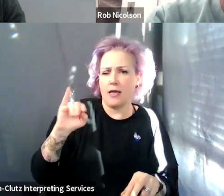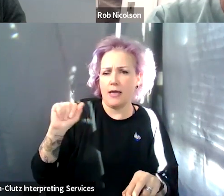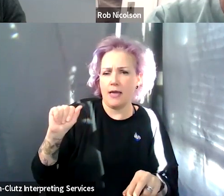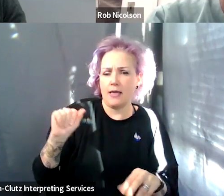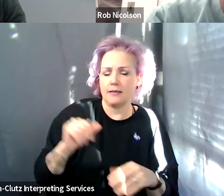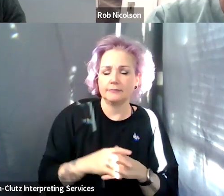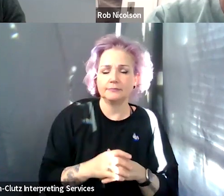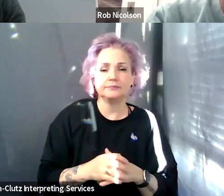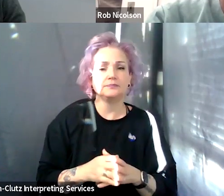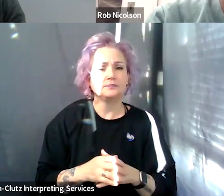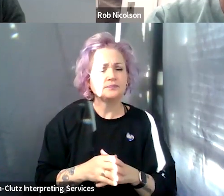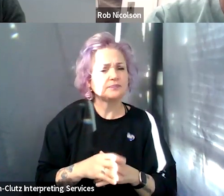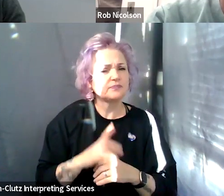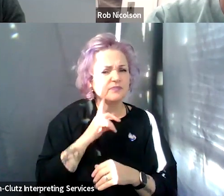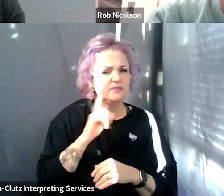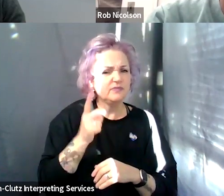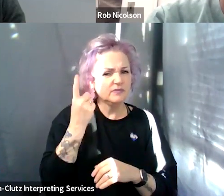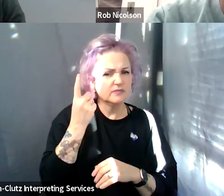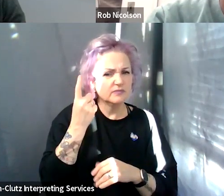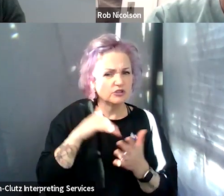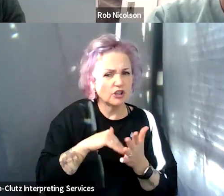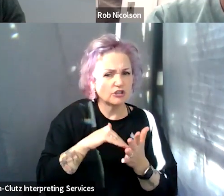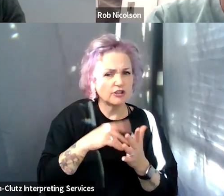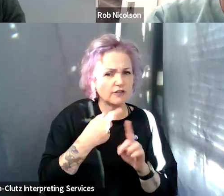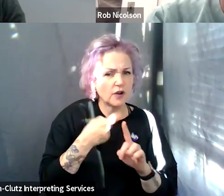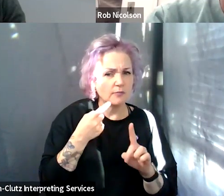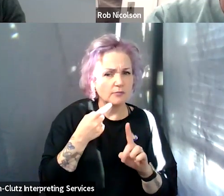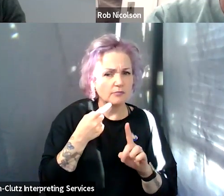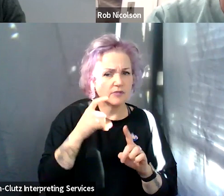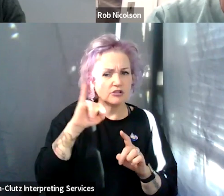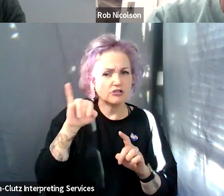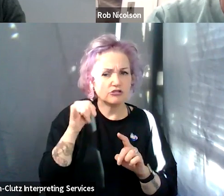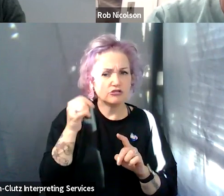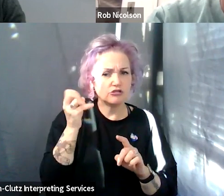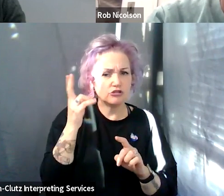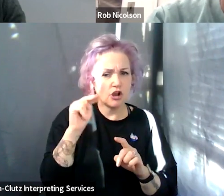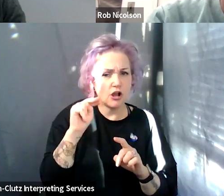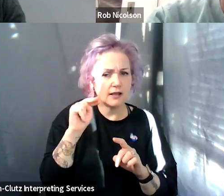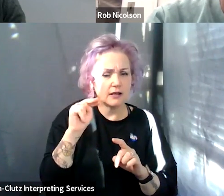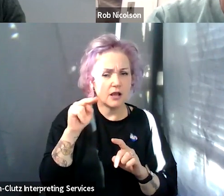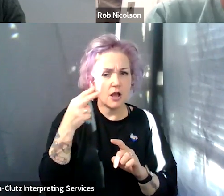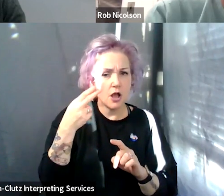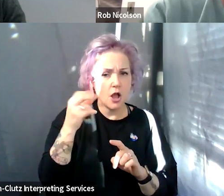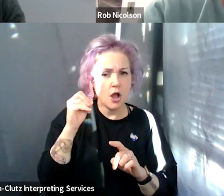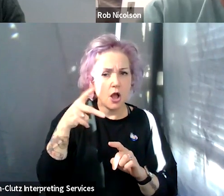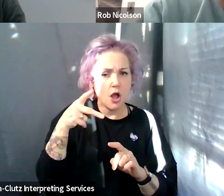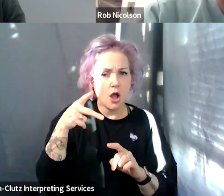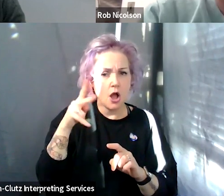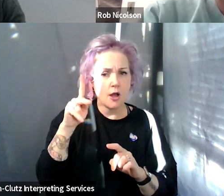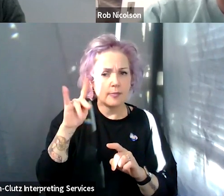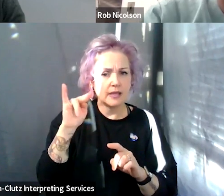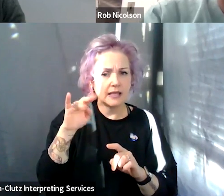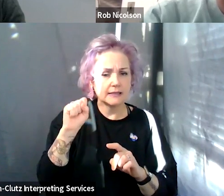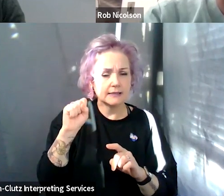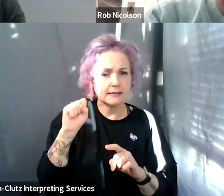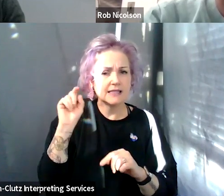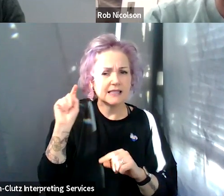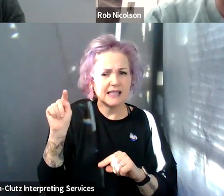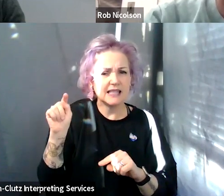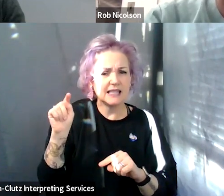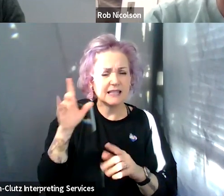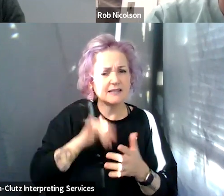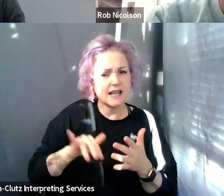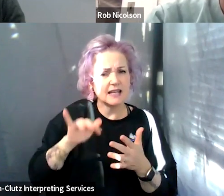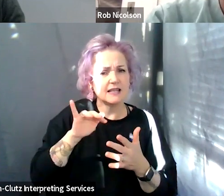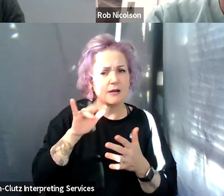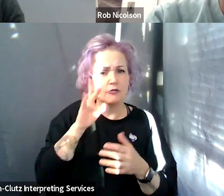with it, but I think looking at the idea of the prenatal infection as well. And so I think it's probably been examined in other conditions with the idea, again, that it's not purely